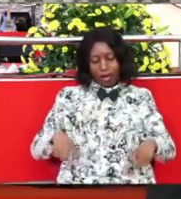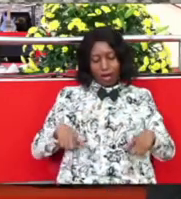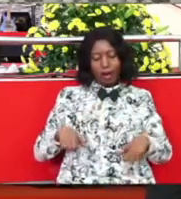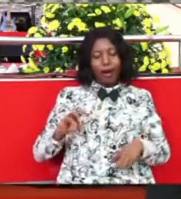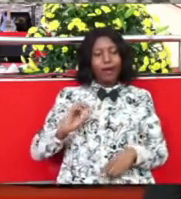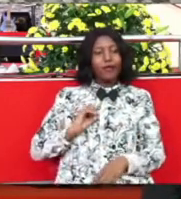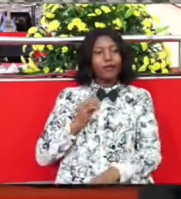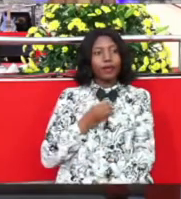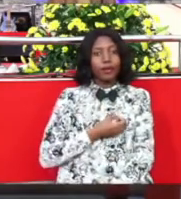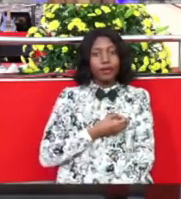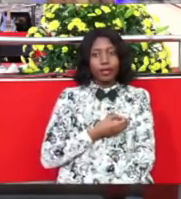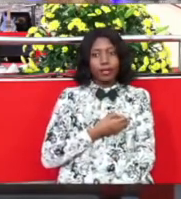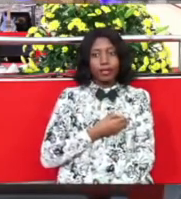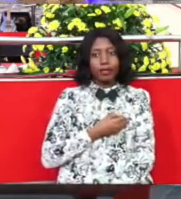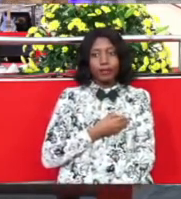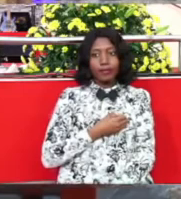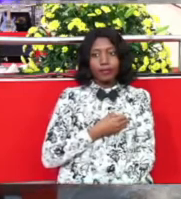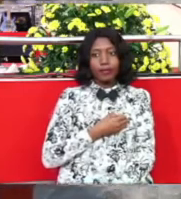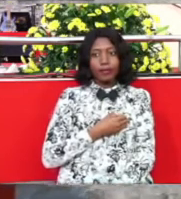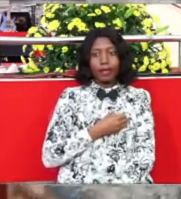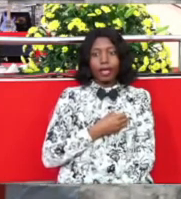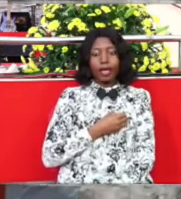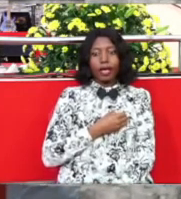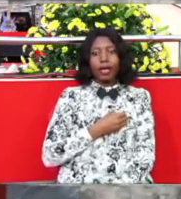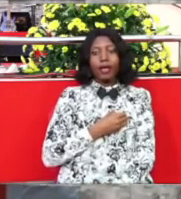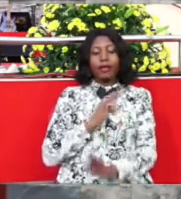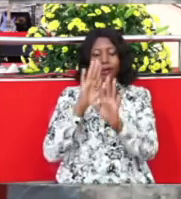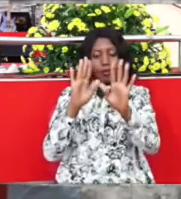kufanya kazi ndani yetu, the main work that it does, it purifies us.